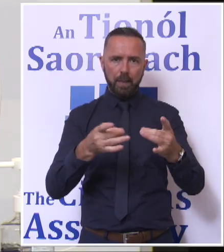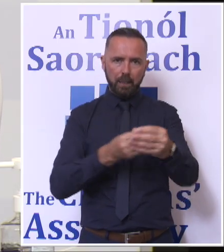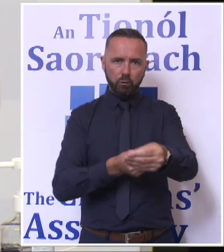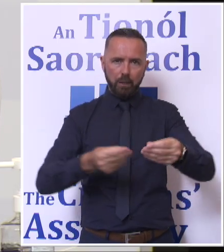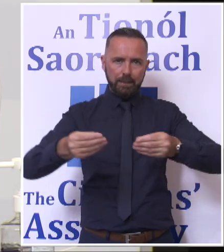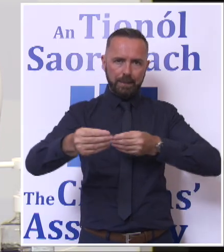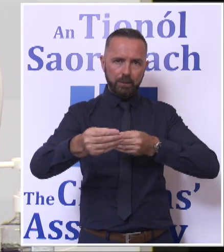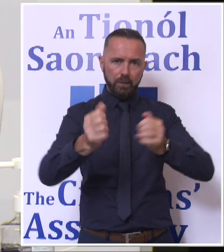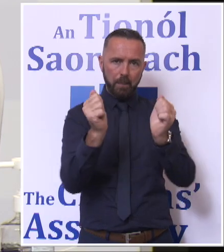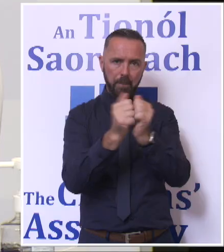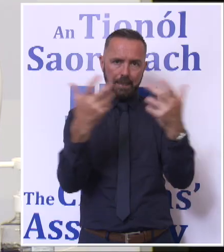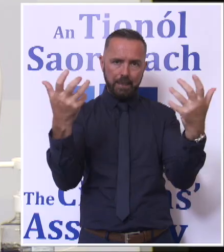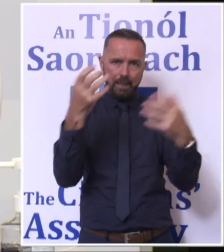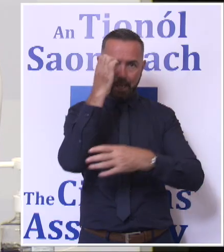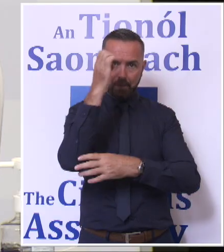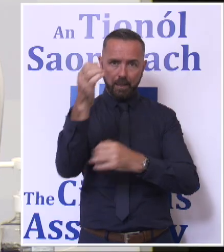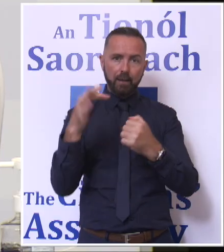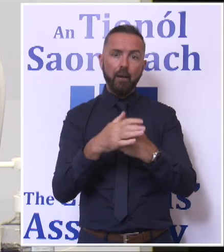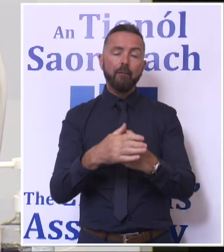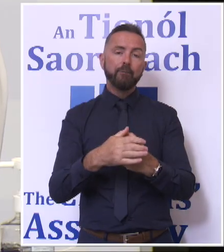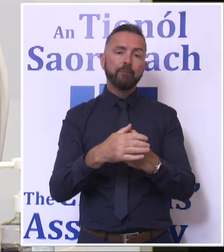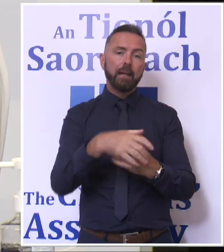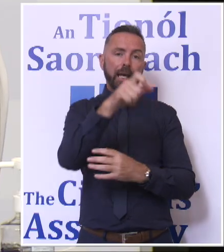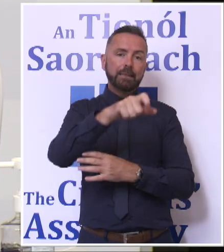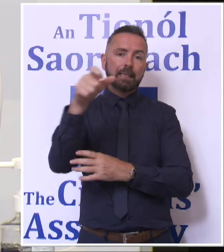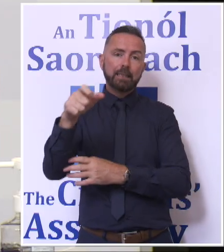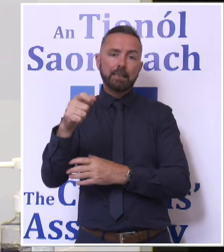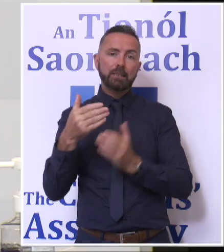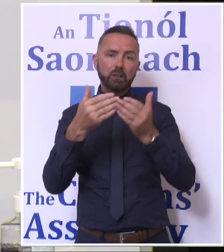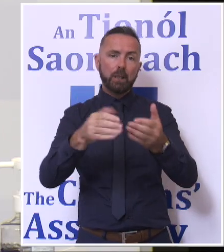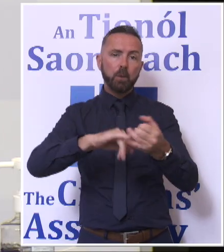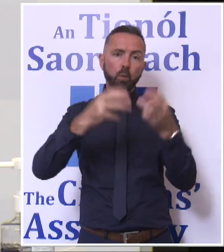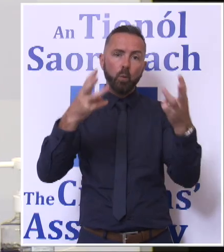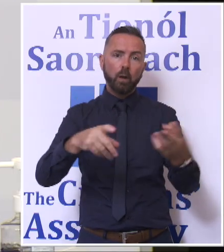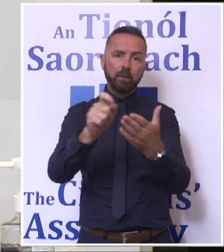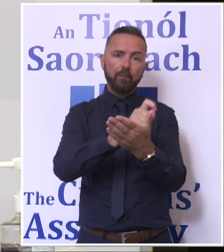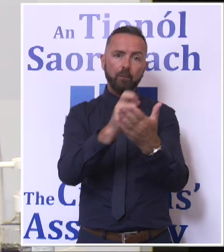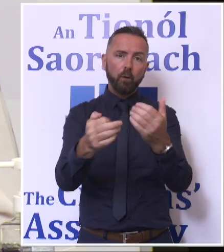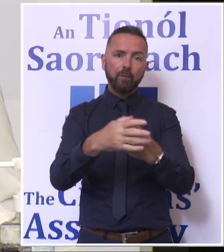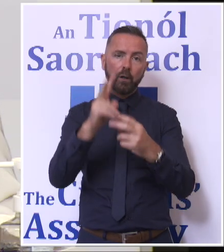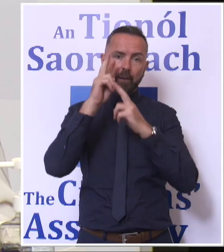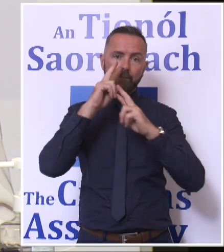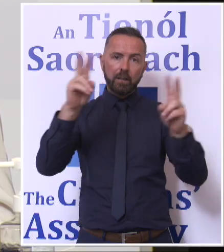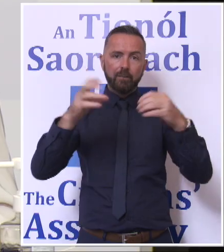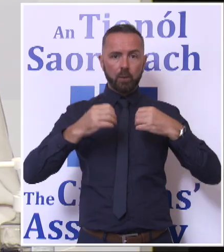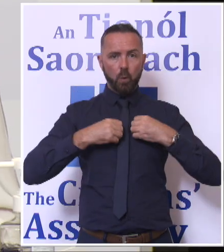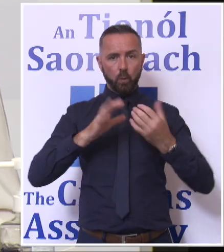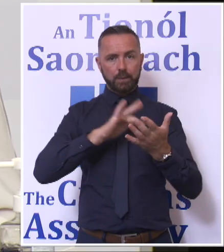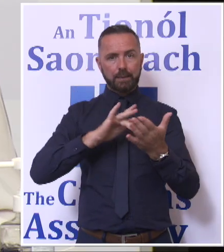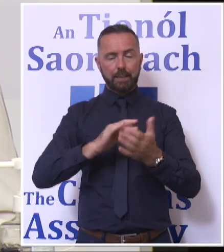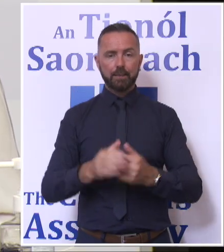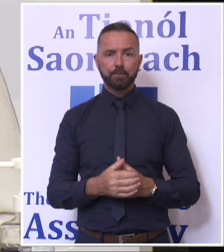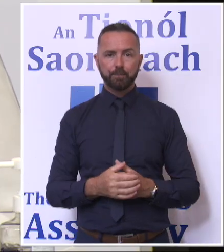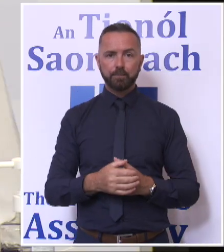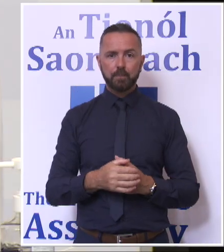as to meet the expectation of a citizenship who wants to vote for a vision for their city? You've noted the